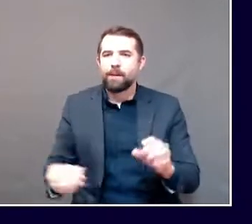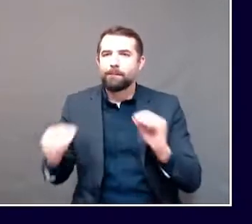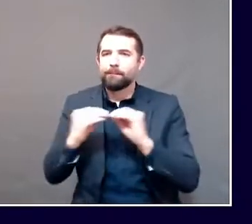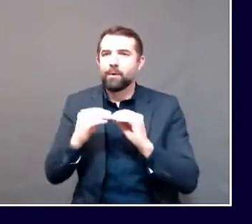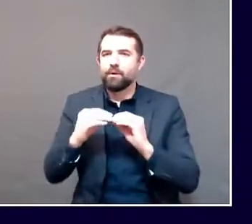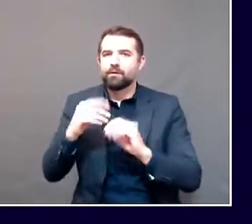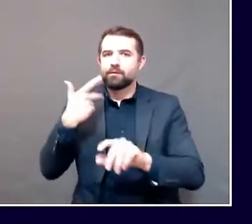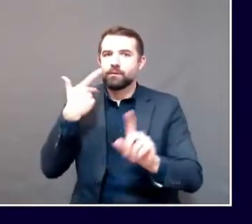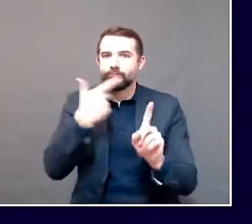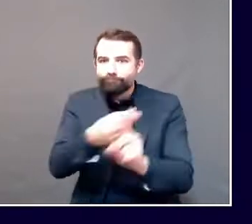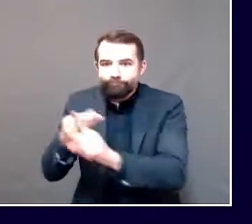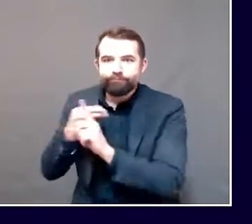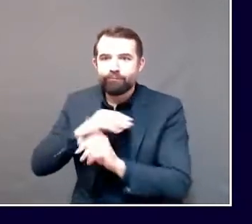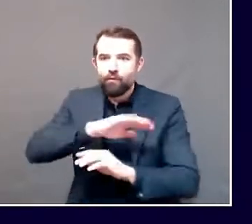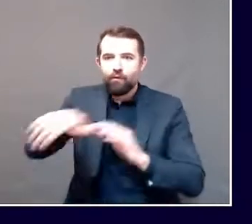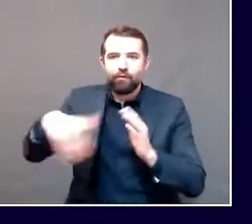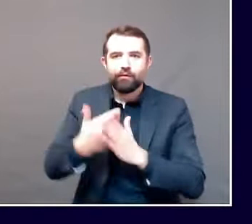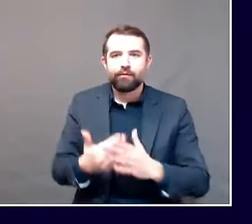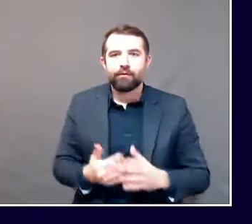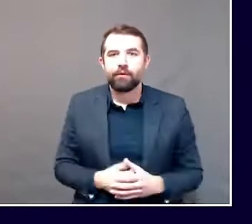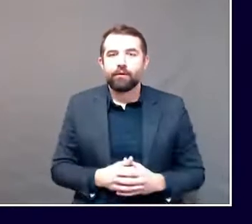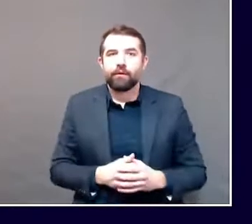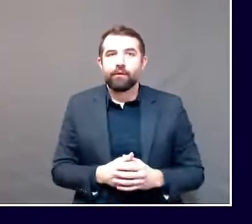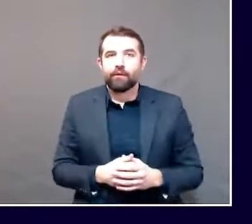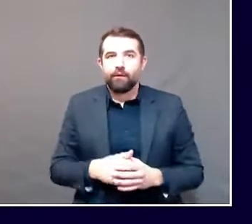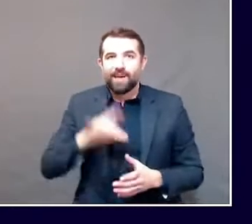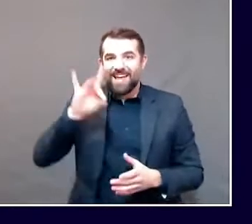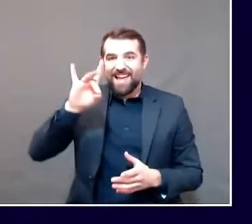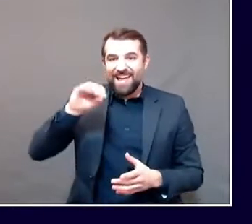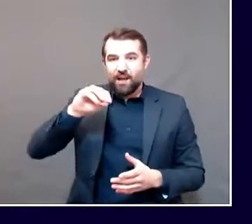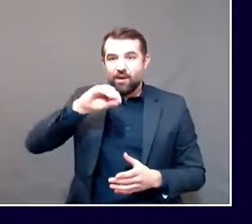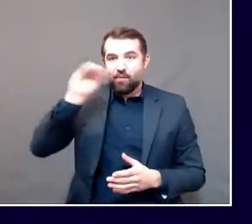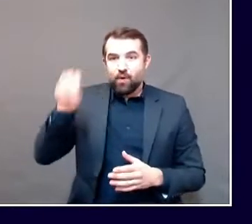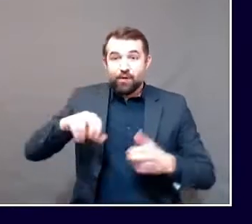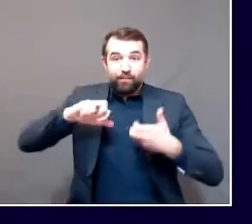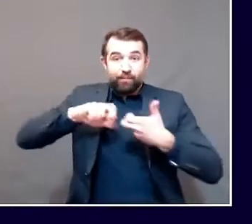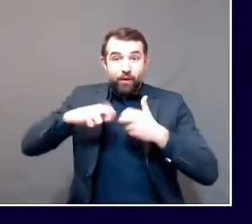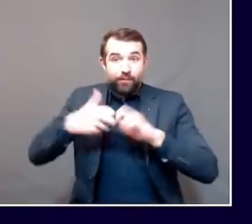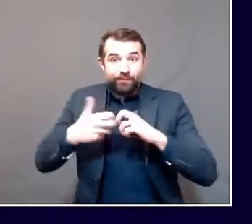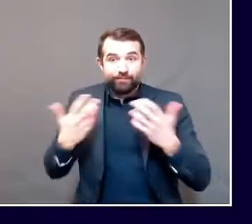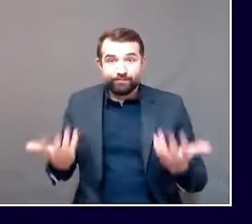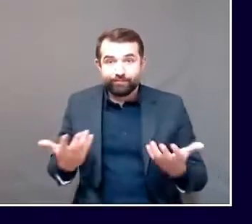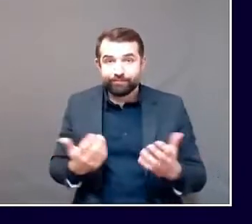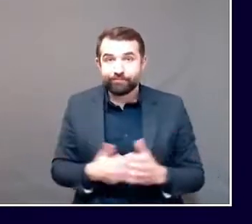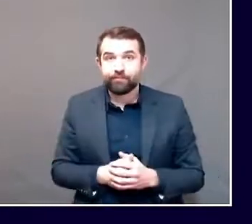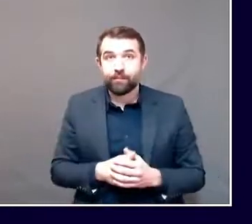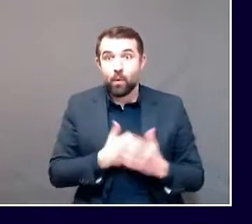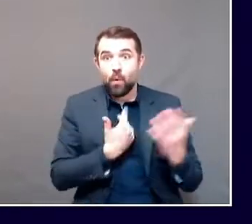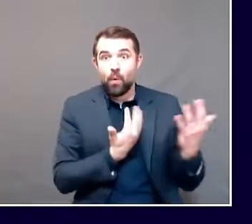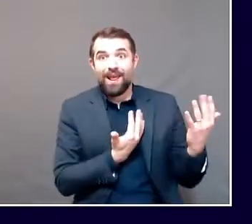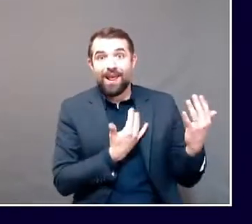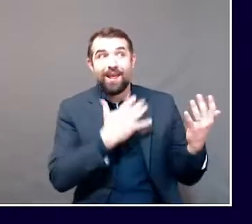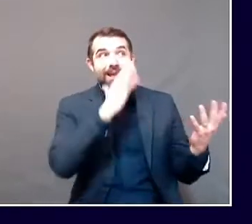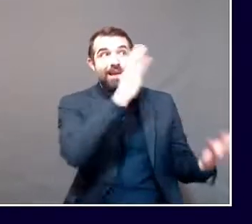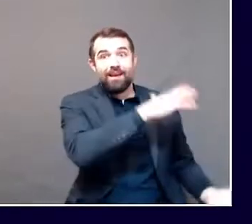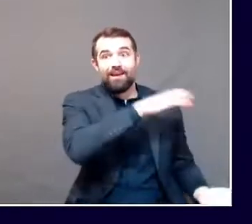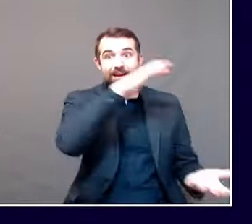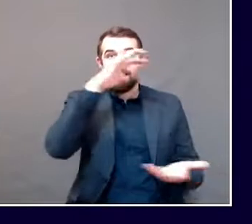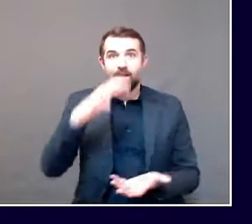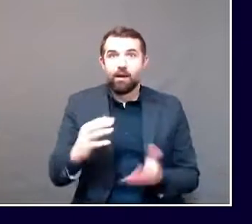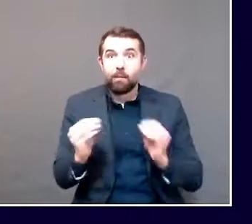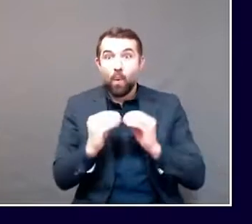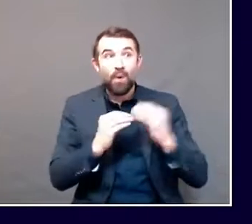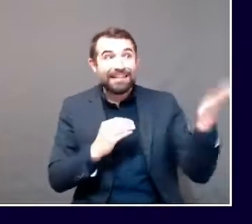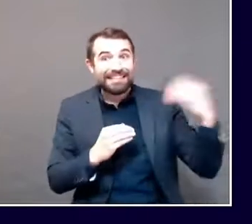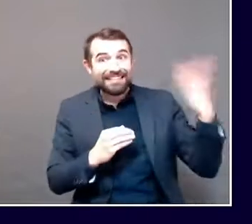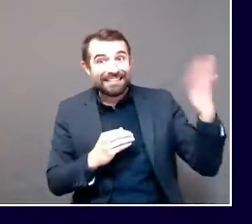80% of it remains the source, the supply of vaccine, Patty. I just want to be really clear. That is really what we need to have